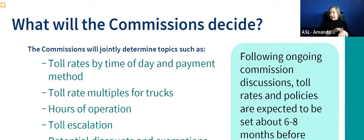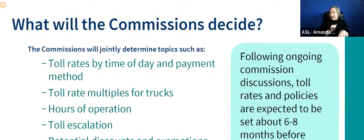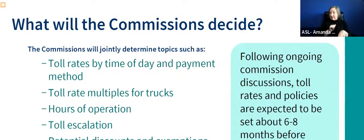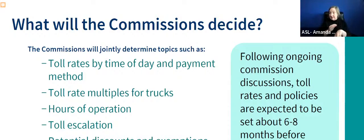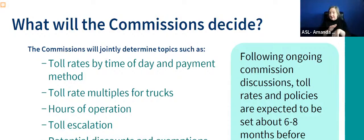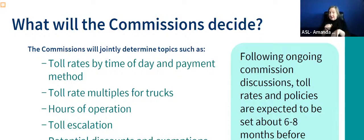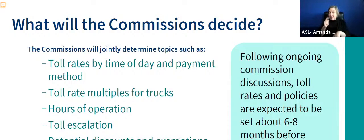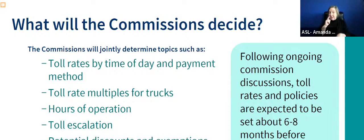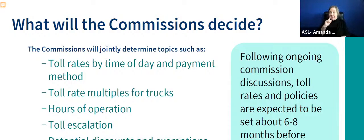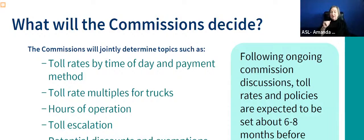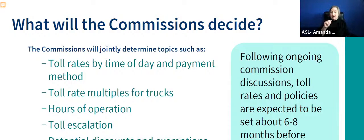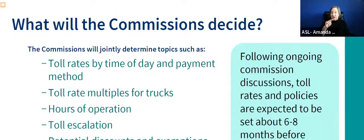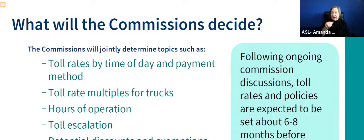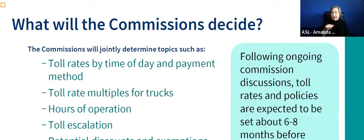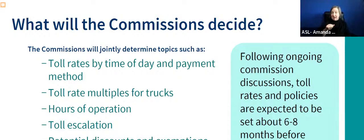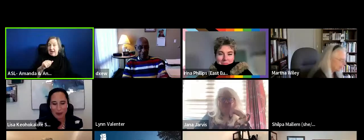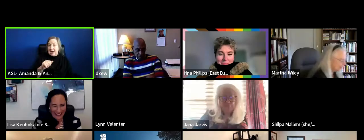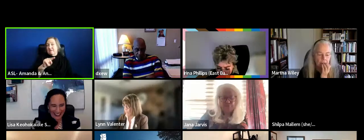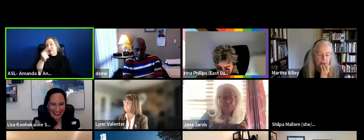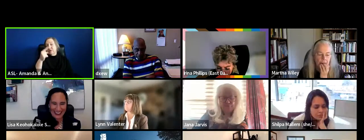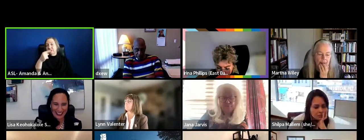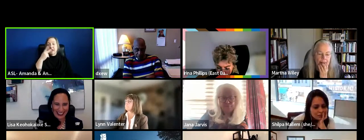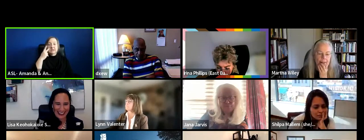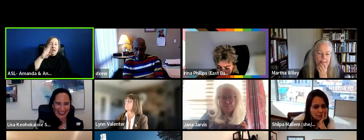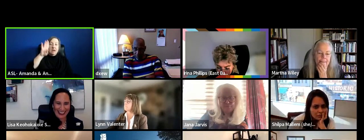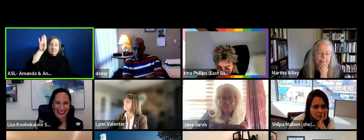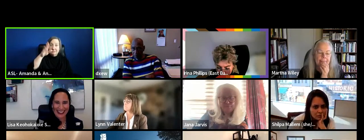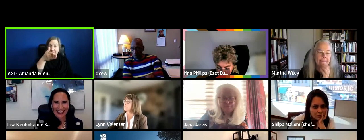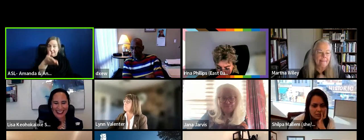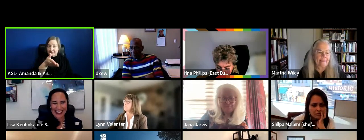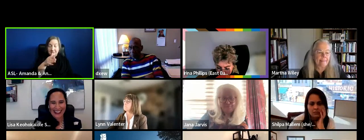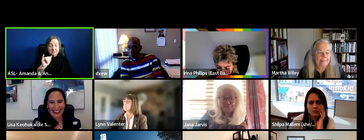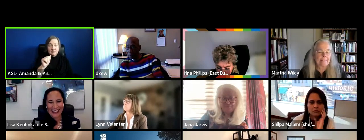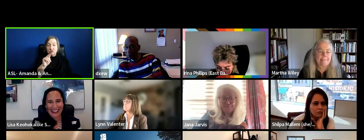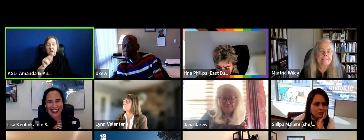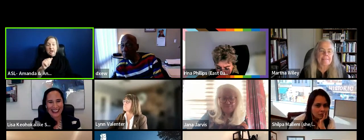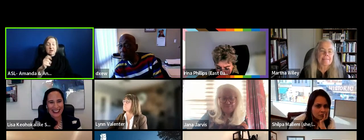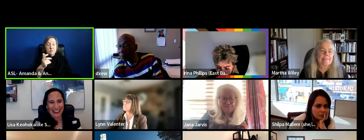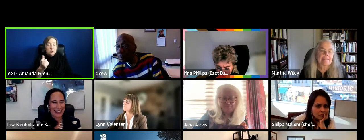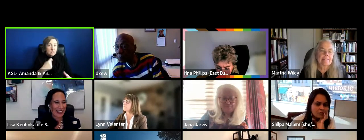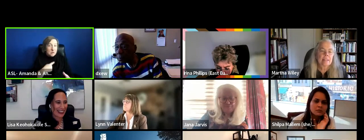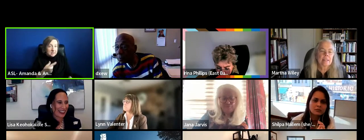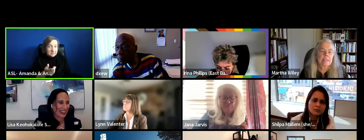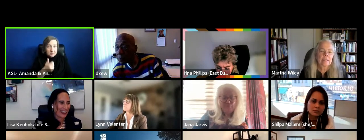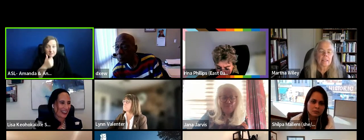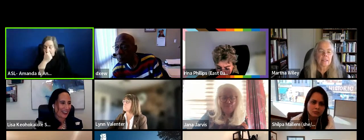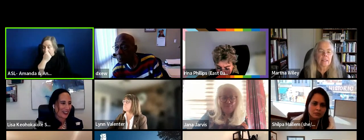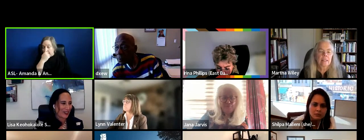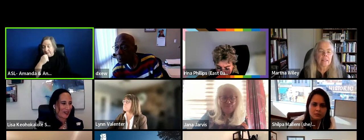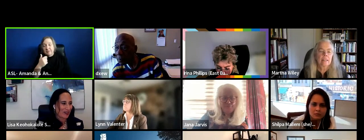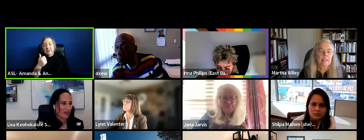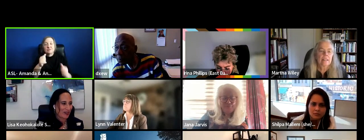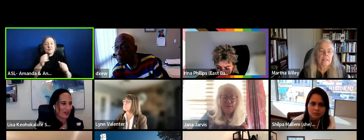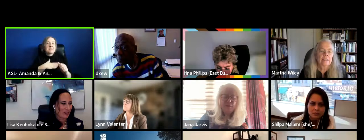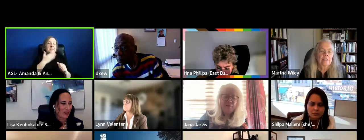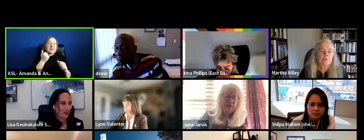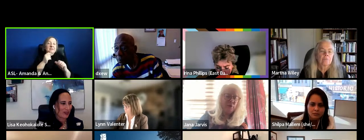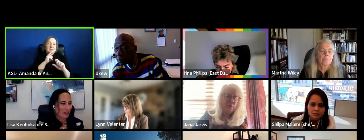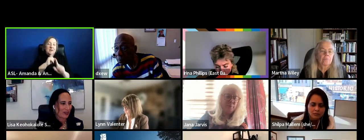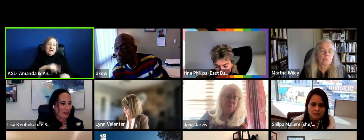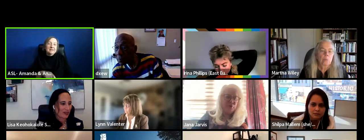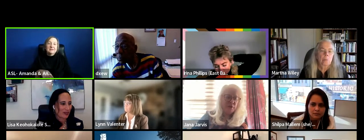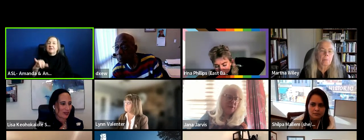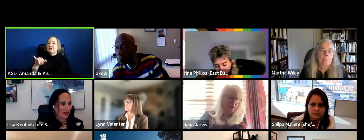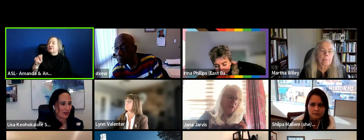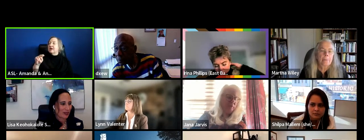think Jana, you're the first one I saw with the hand up. So if you'd like to ask a question, I'll do my best to answer. Thank